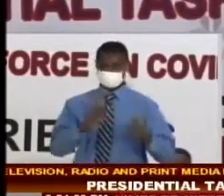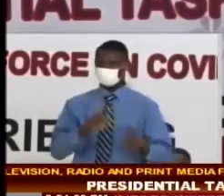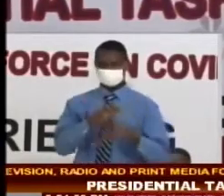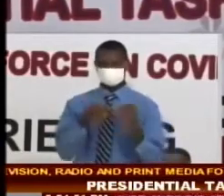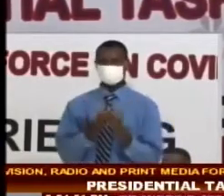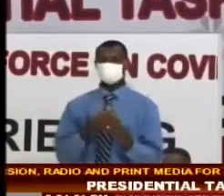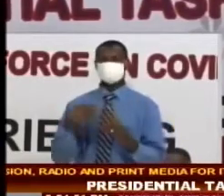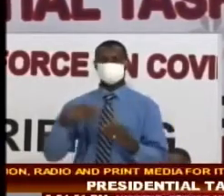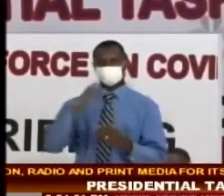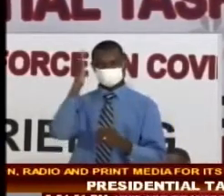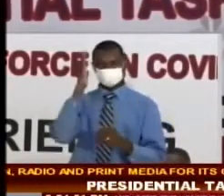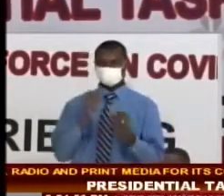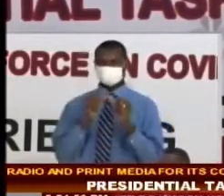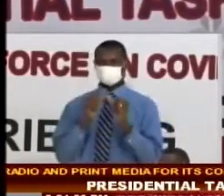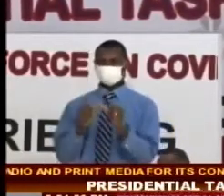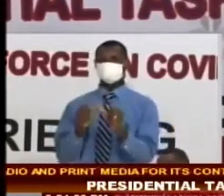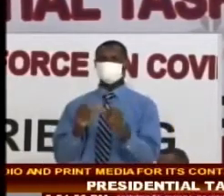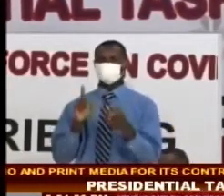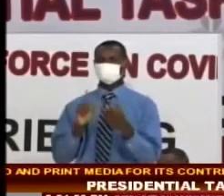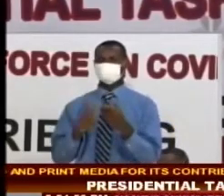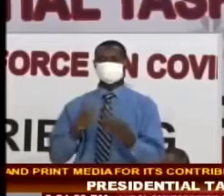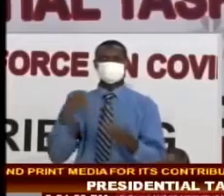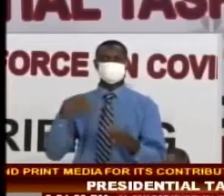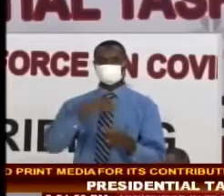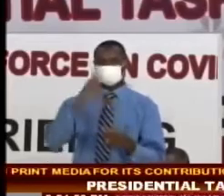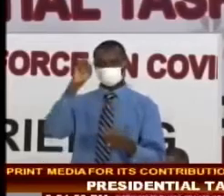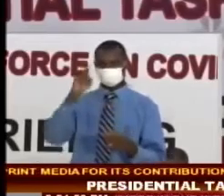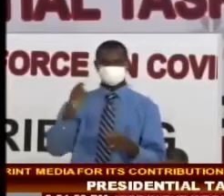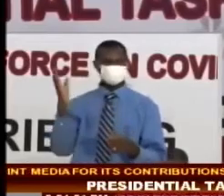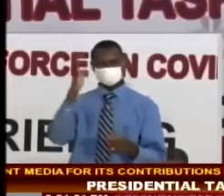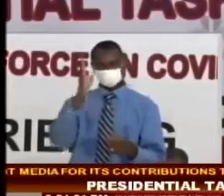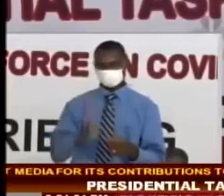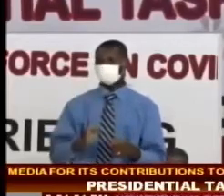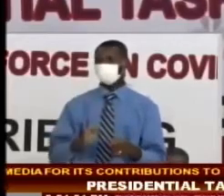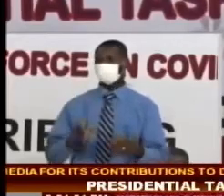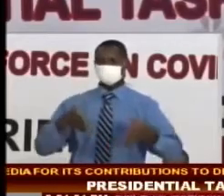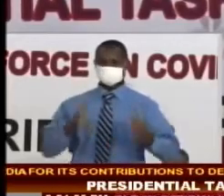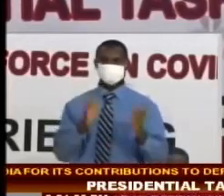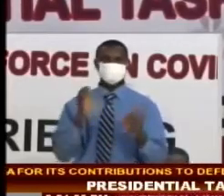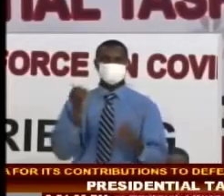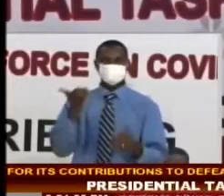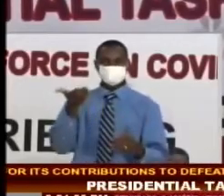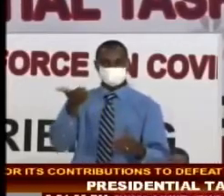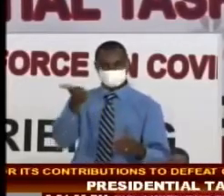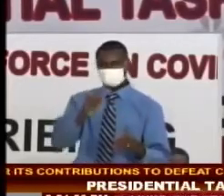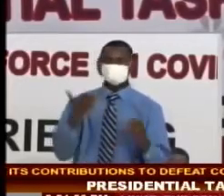no Nigerian is subjected to indecent treatment for whatever reason.